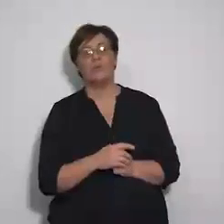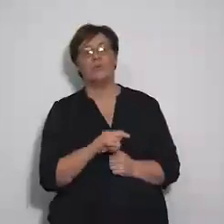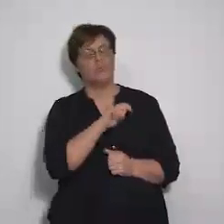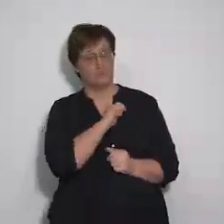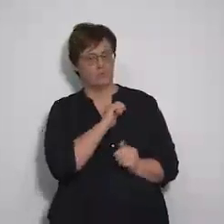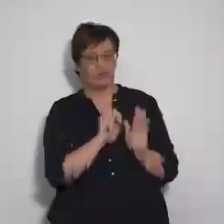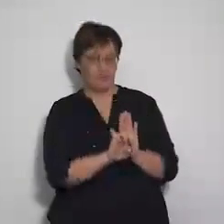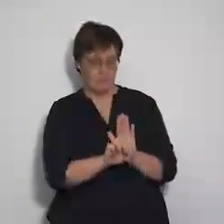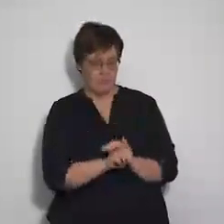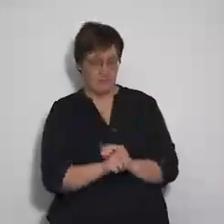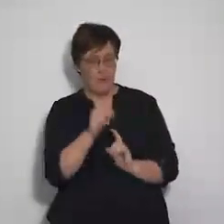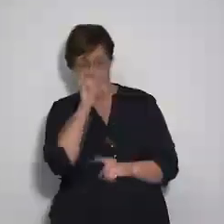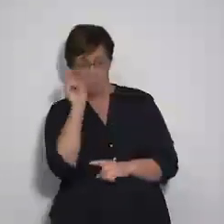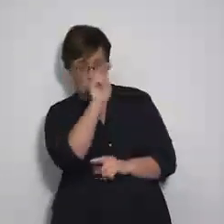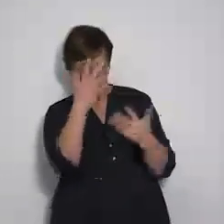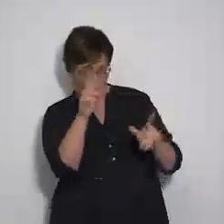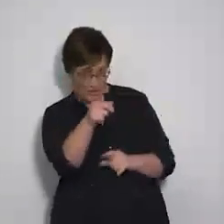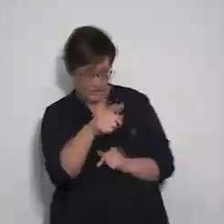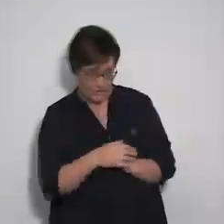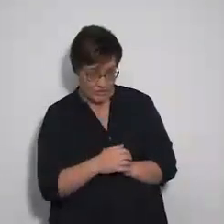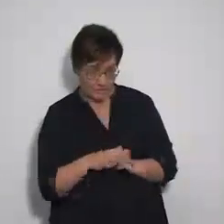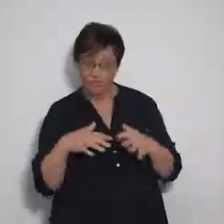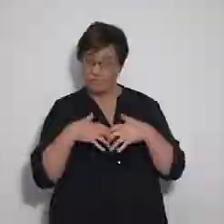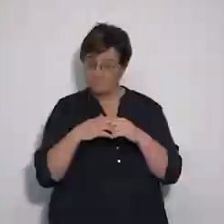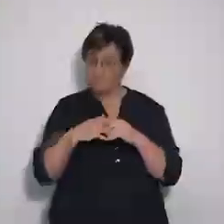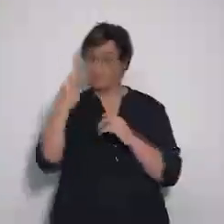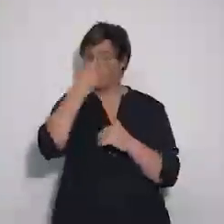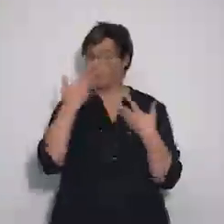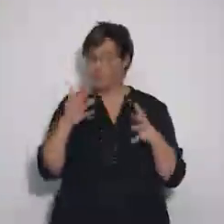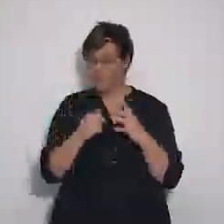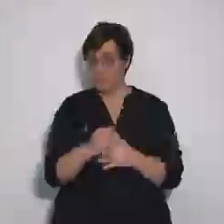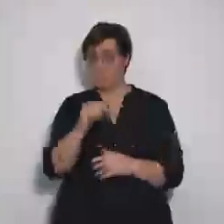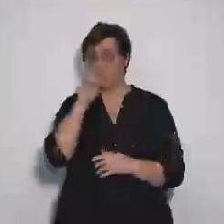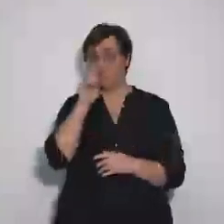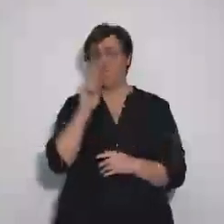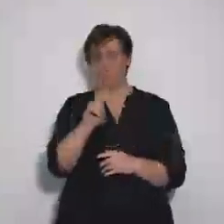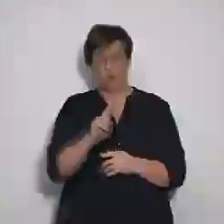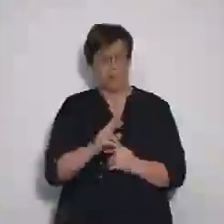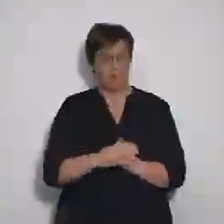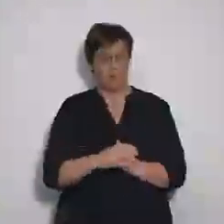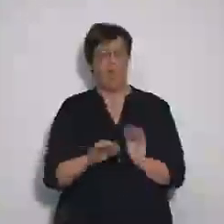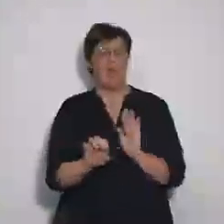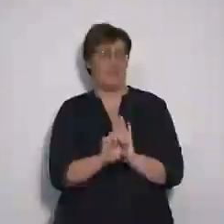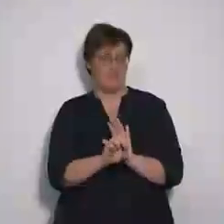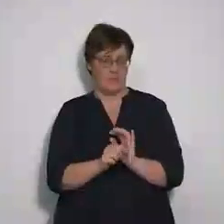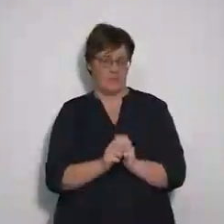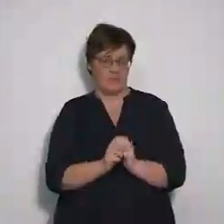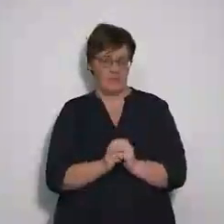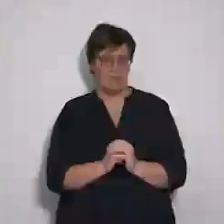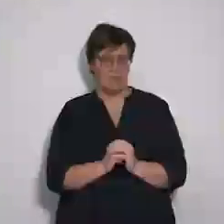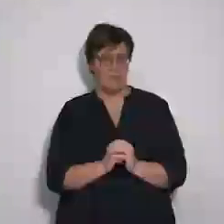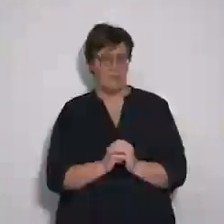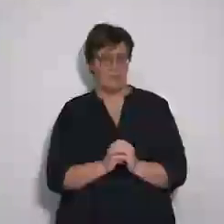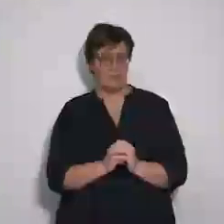at an actual example. You've got your prediction there. You've drawn it. Now let's look at a particular